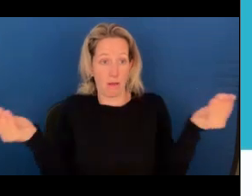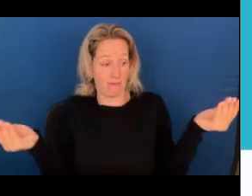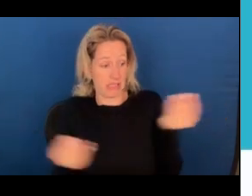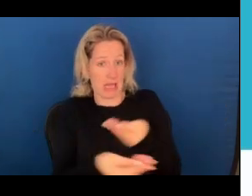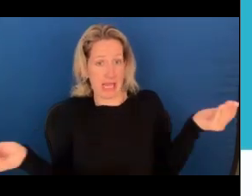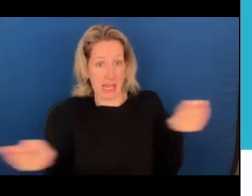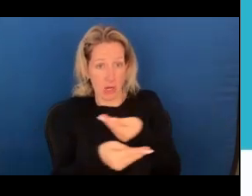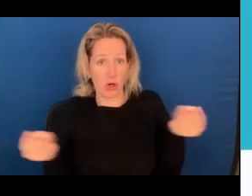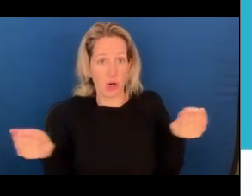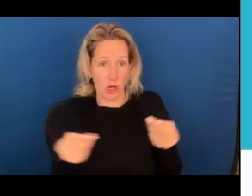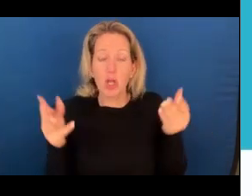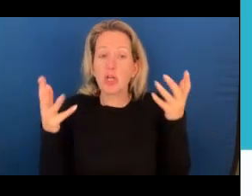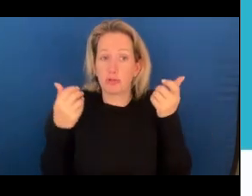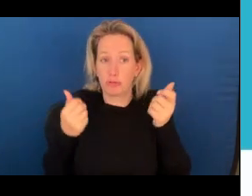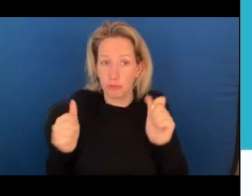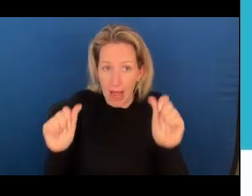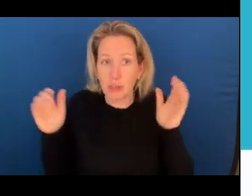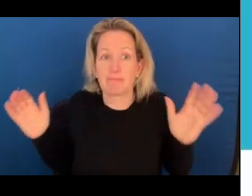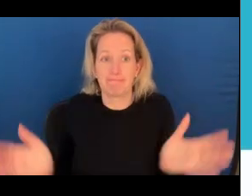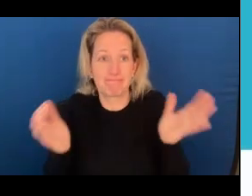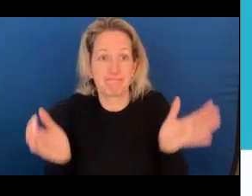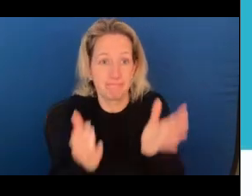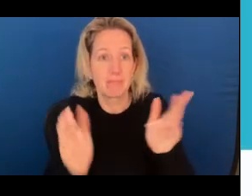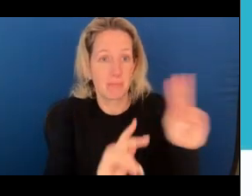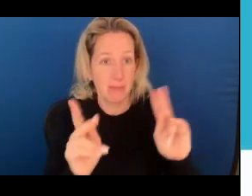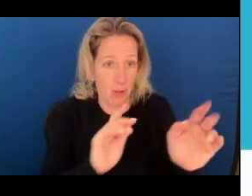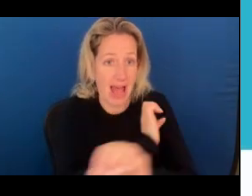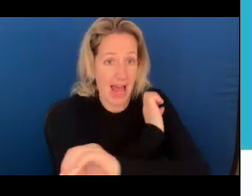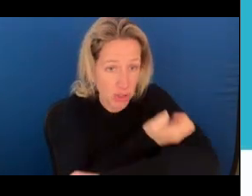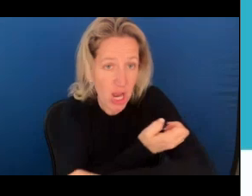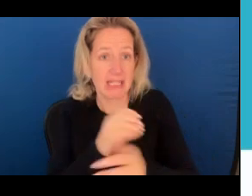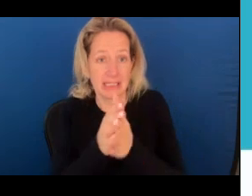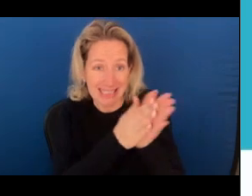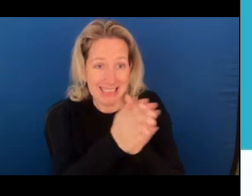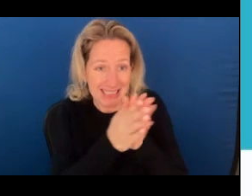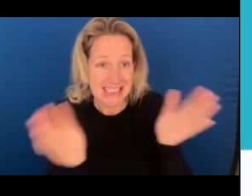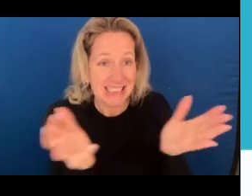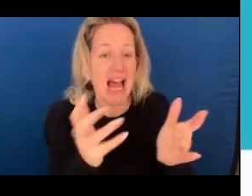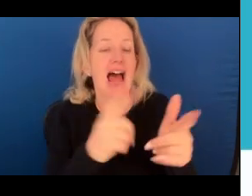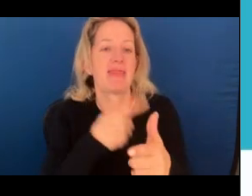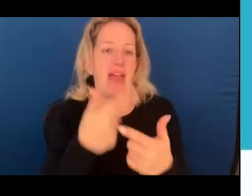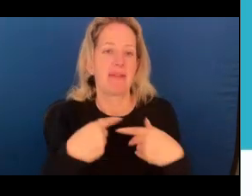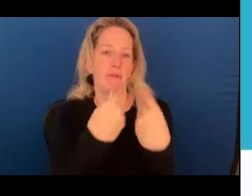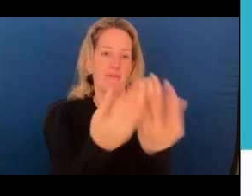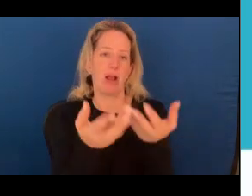and get people energized and then provide them the resources to do the great work. Next slide.